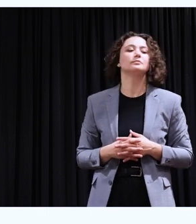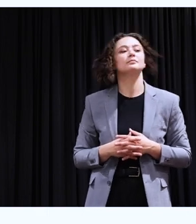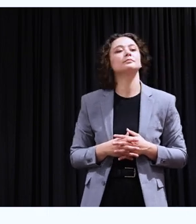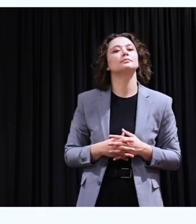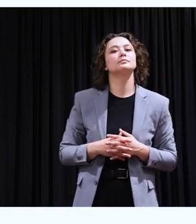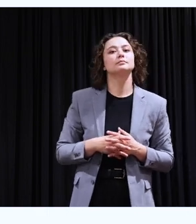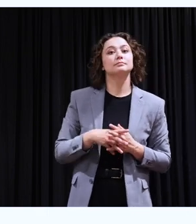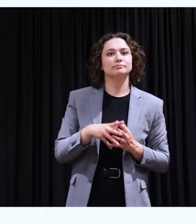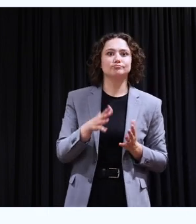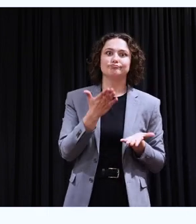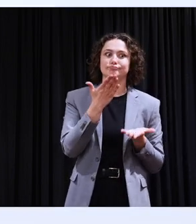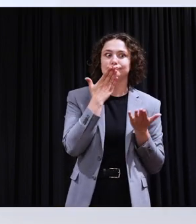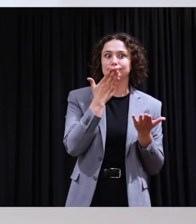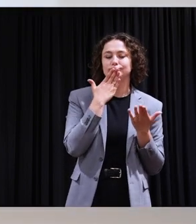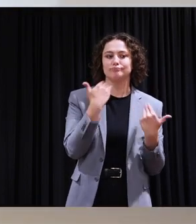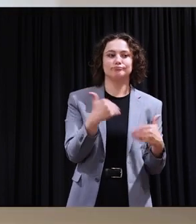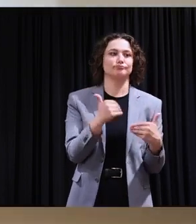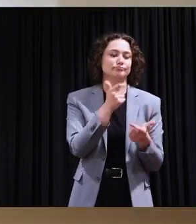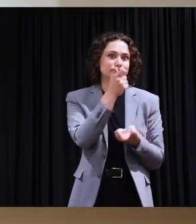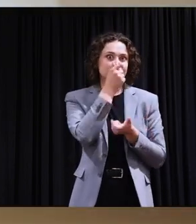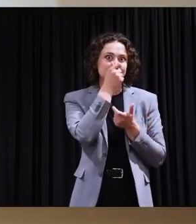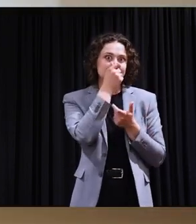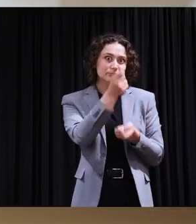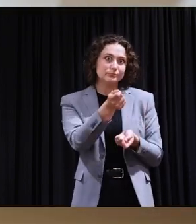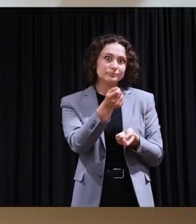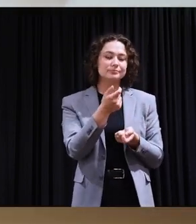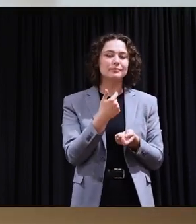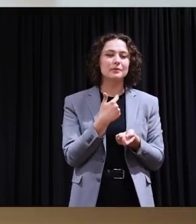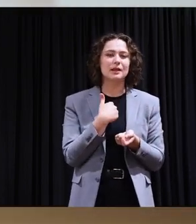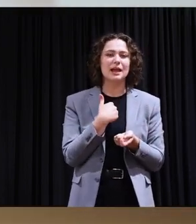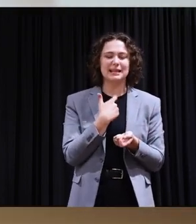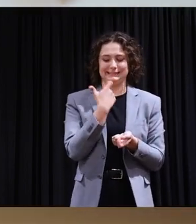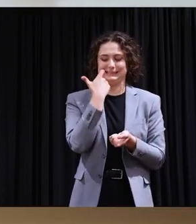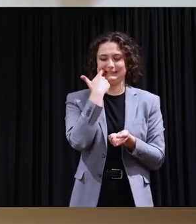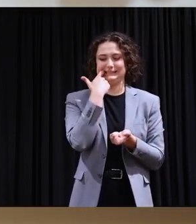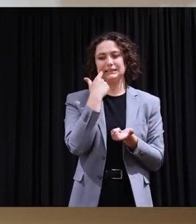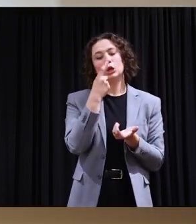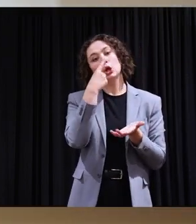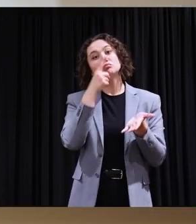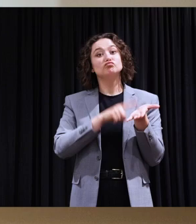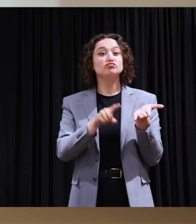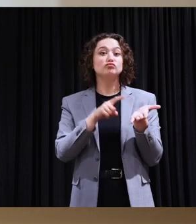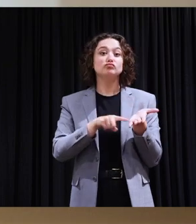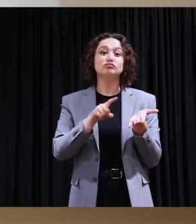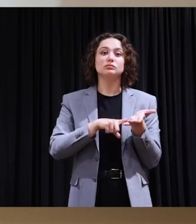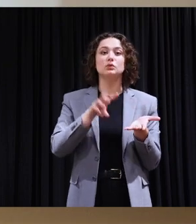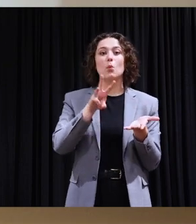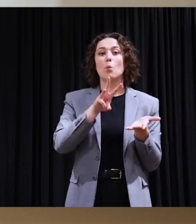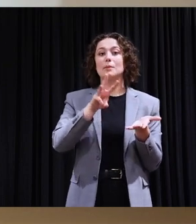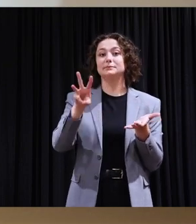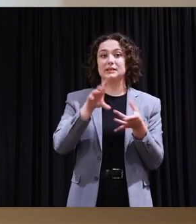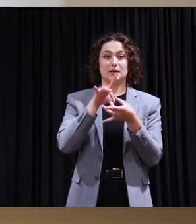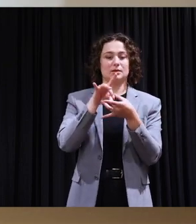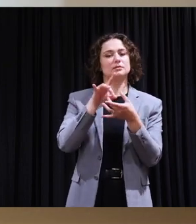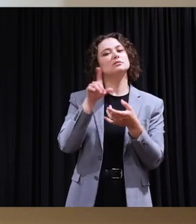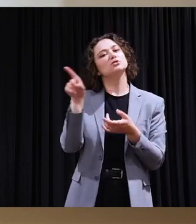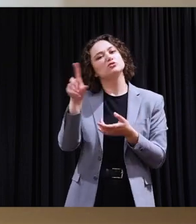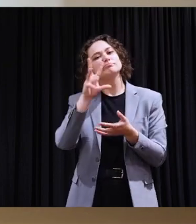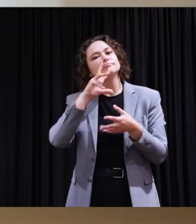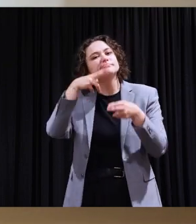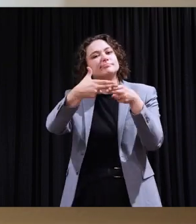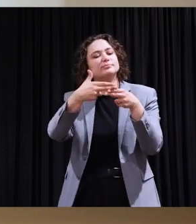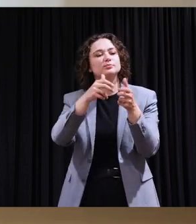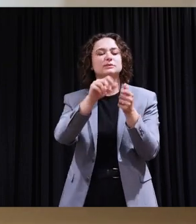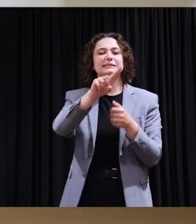That is so interesting, and I took a little bit of time the other day to look at the website in regards to the zip codes,